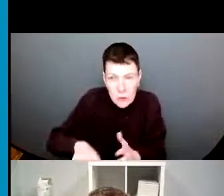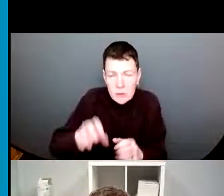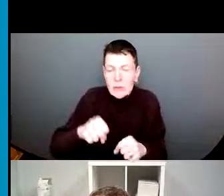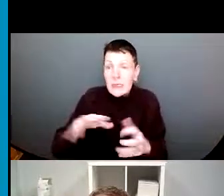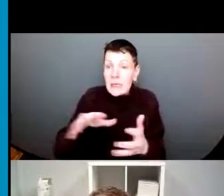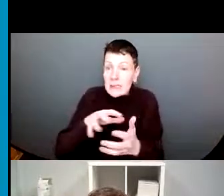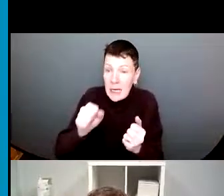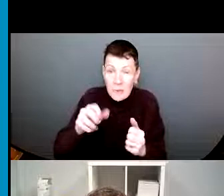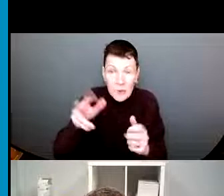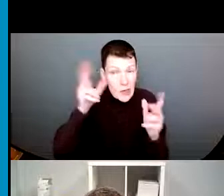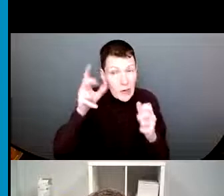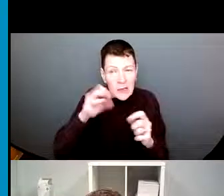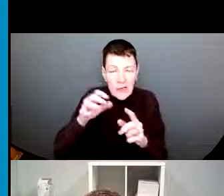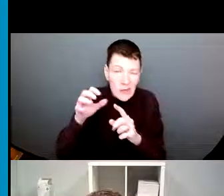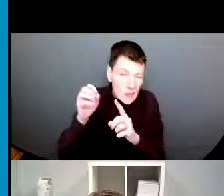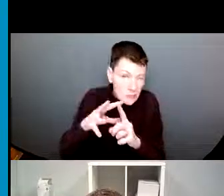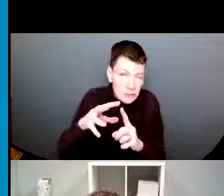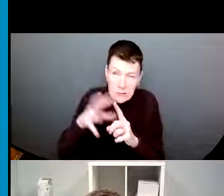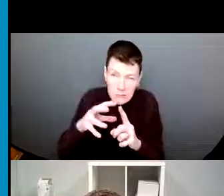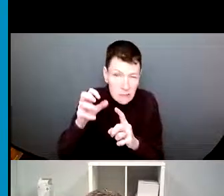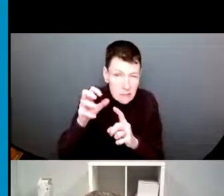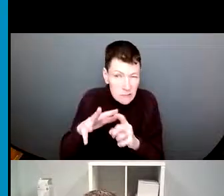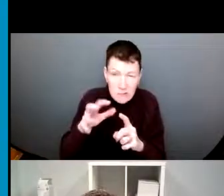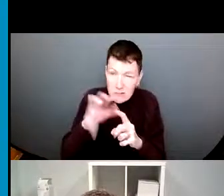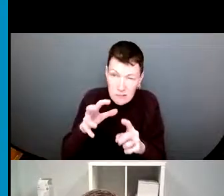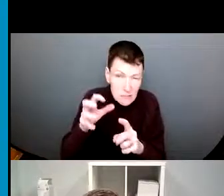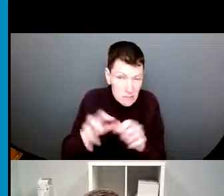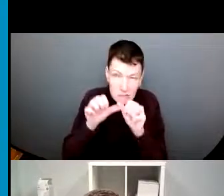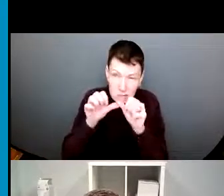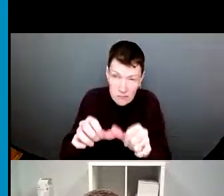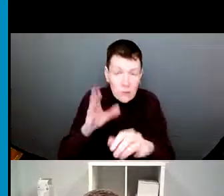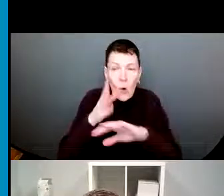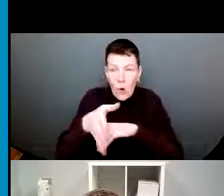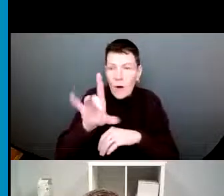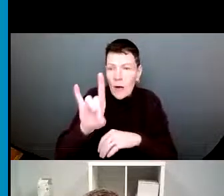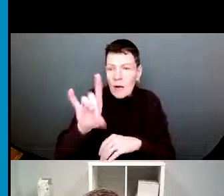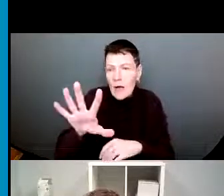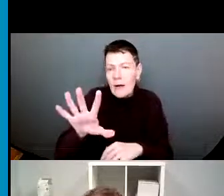to noise greater than about kind of 85 decibels.